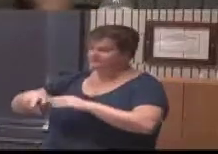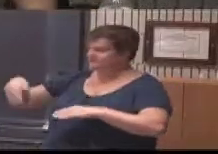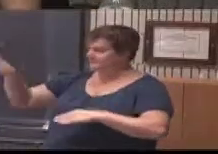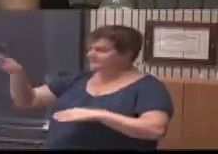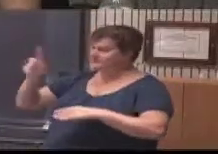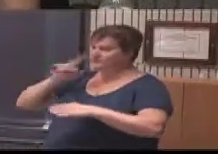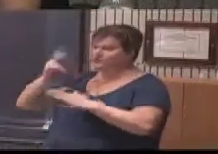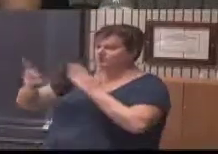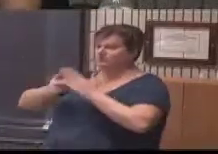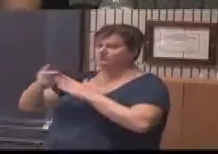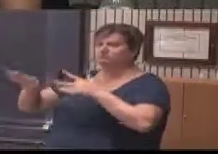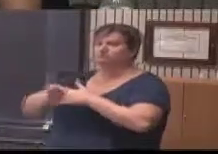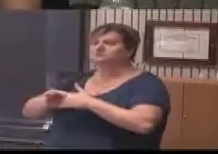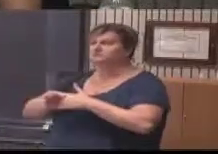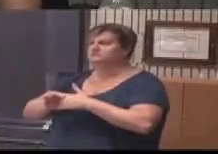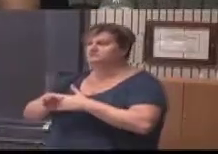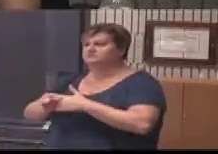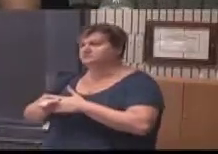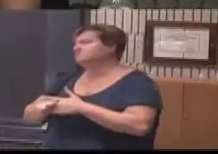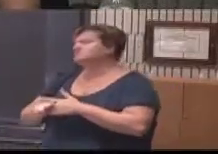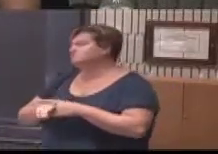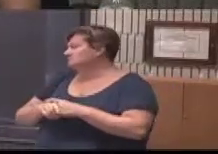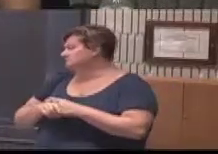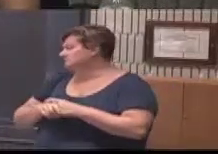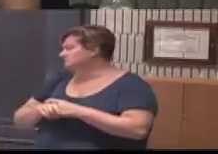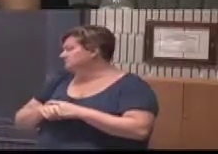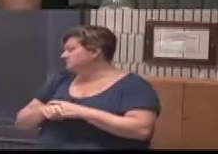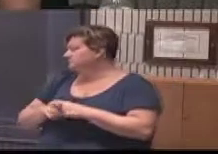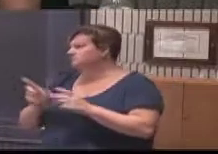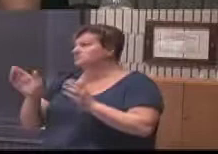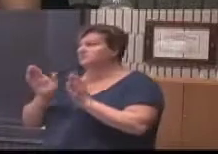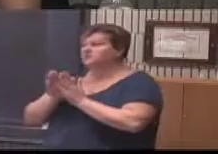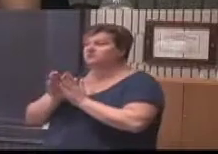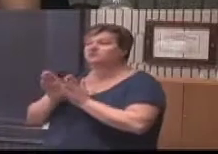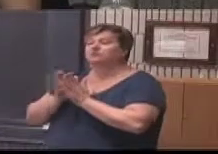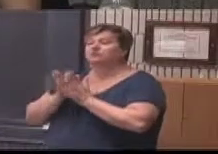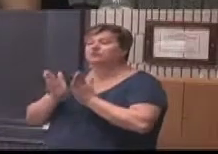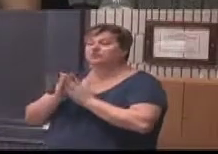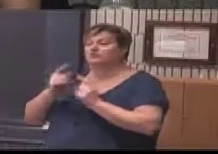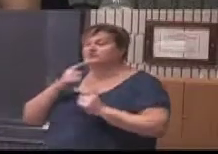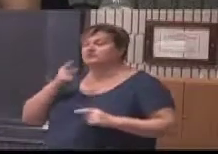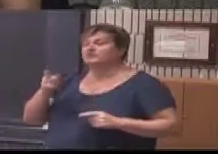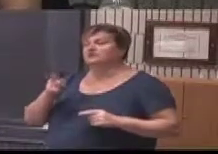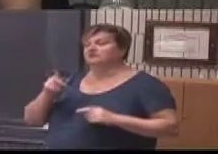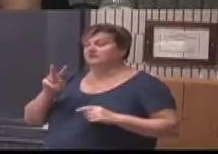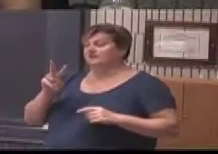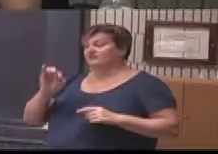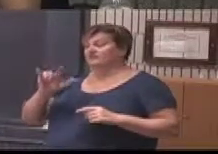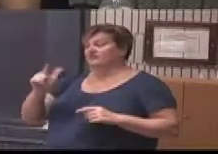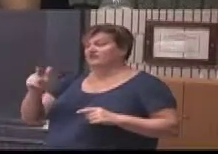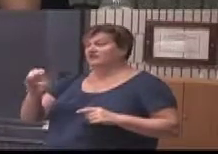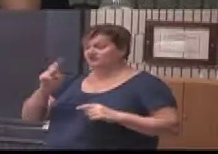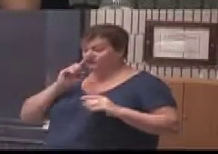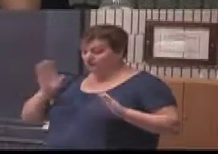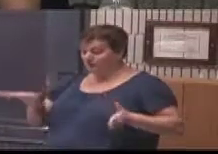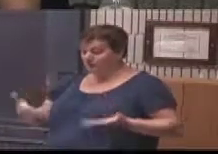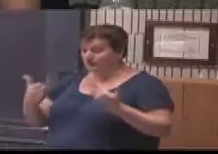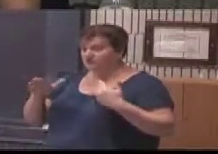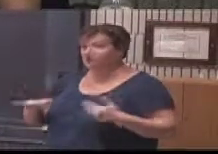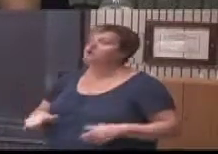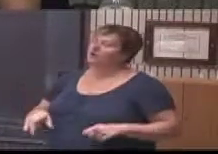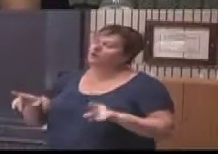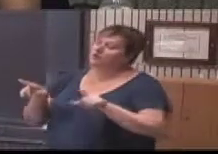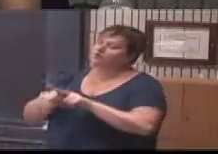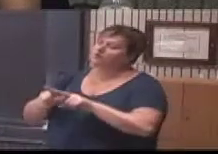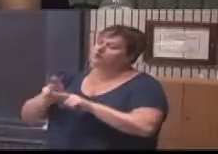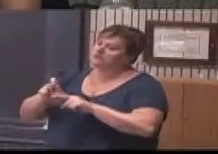to go out for 2 hours. But it, you know, you hear this saying of the book, it takes a village to raise a child. It also takes a village to take care of someone who is